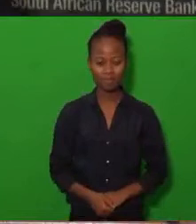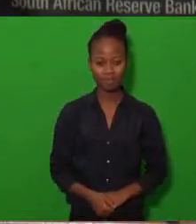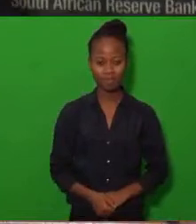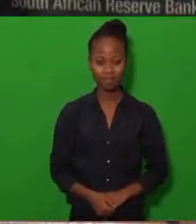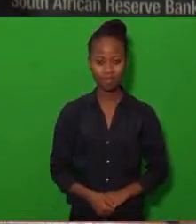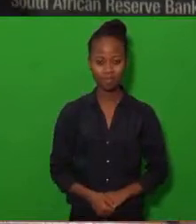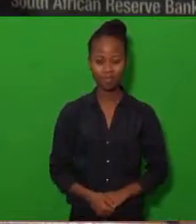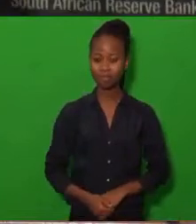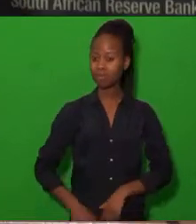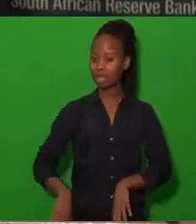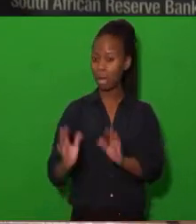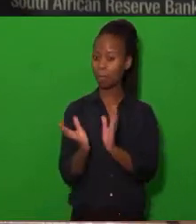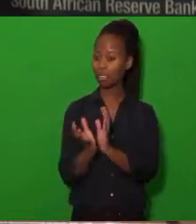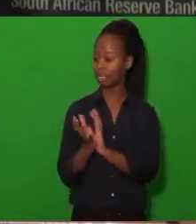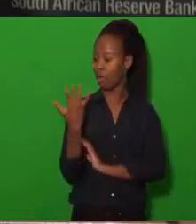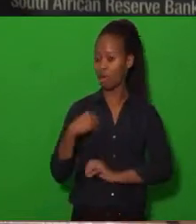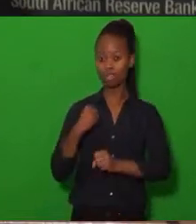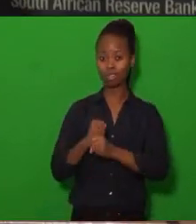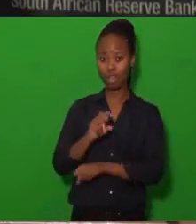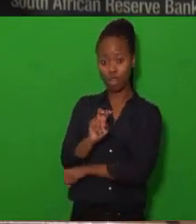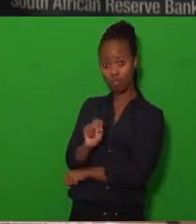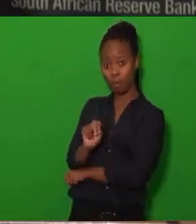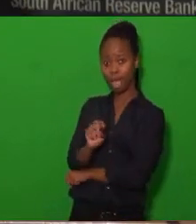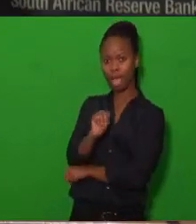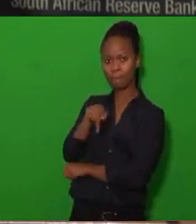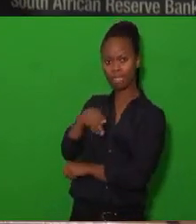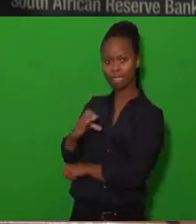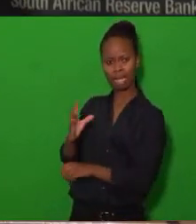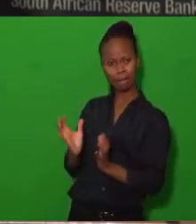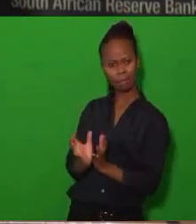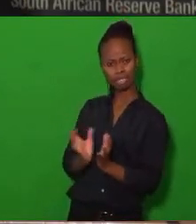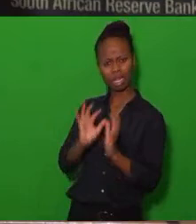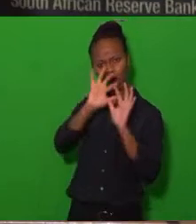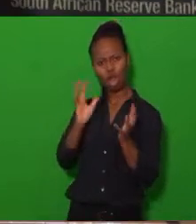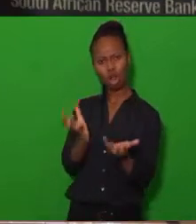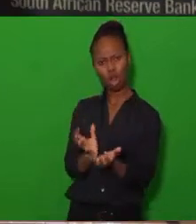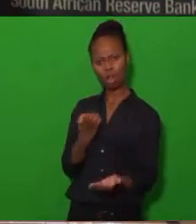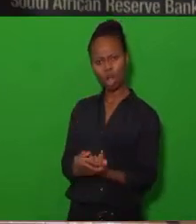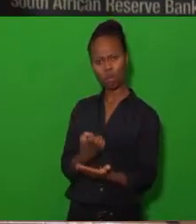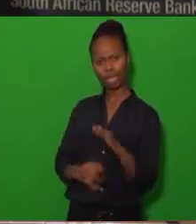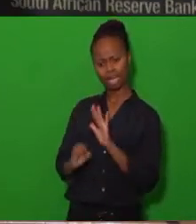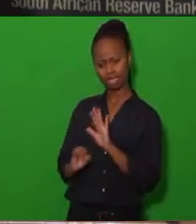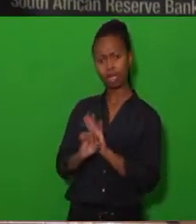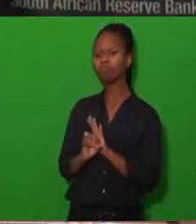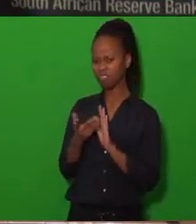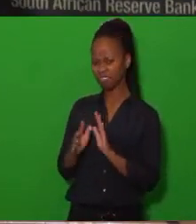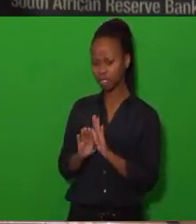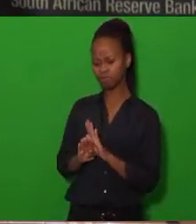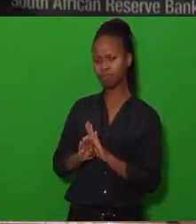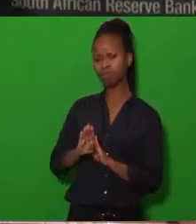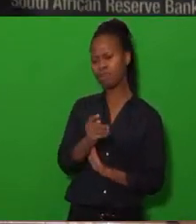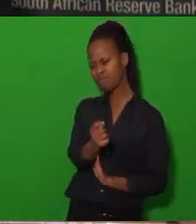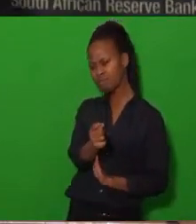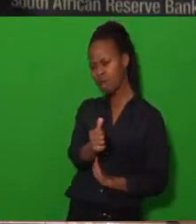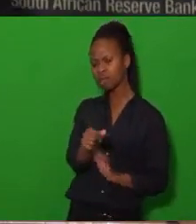Since the November meeting of the Monetary Policy Committee, global economic conditions improved somewhat and